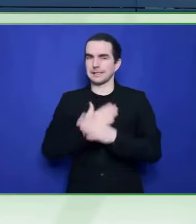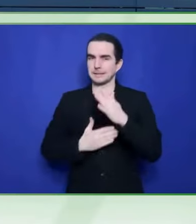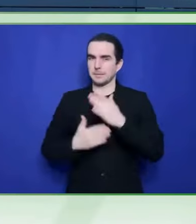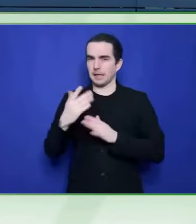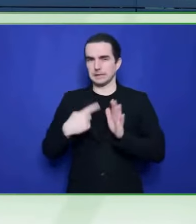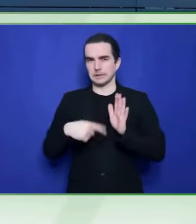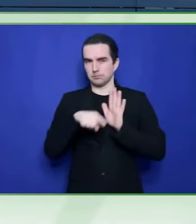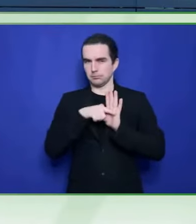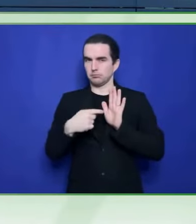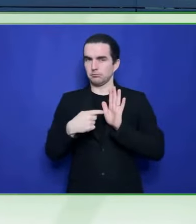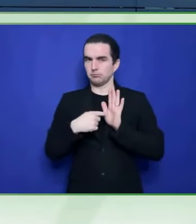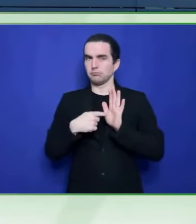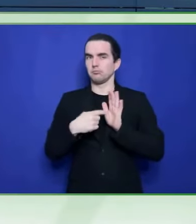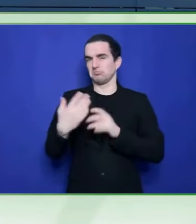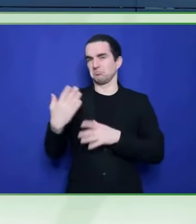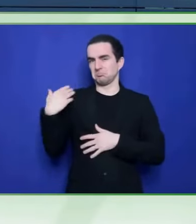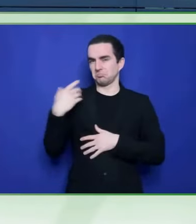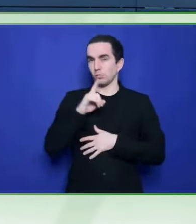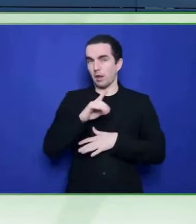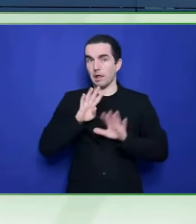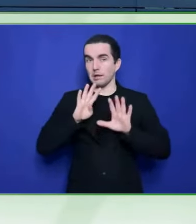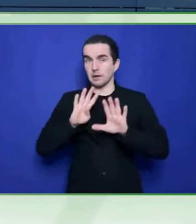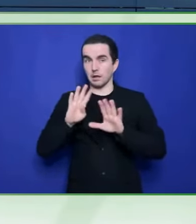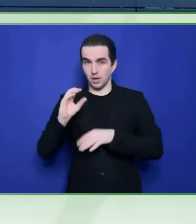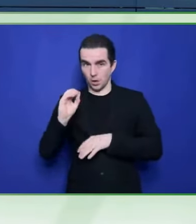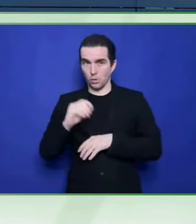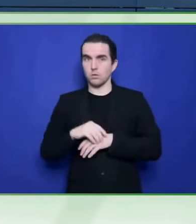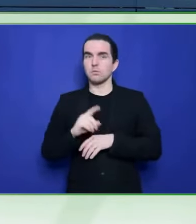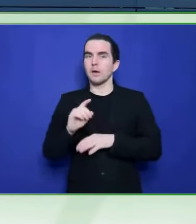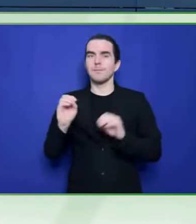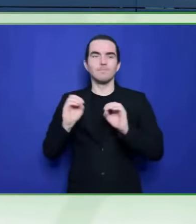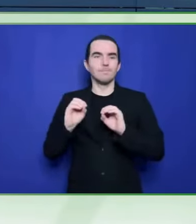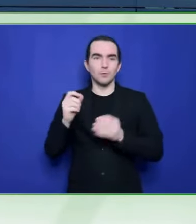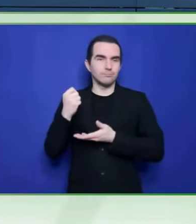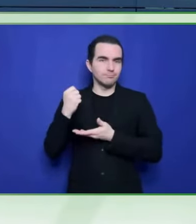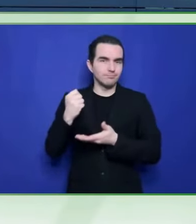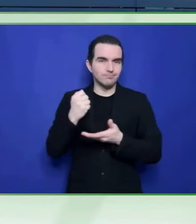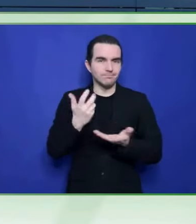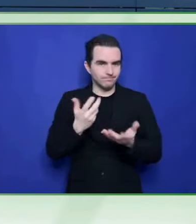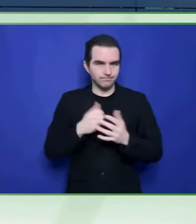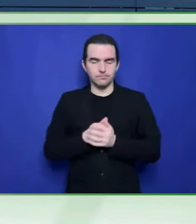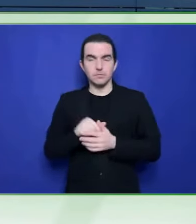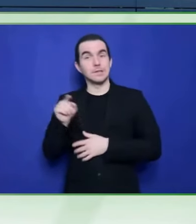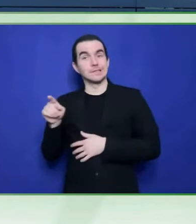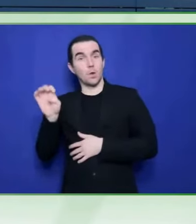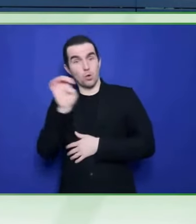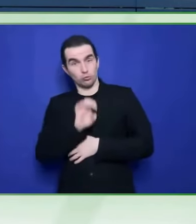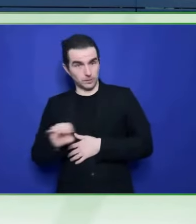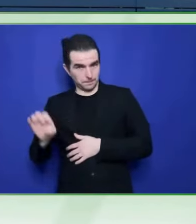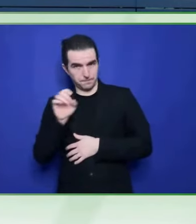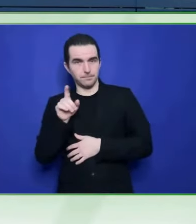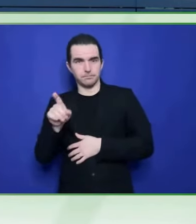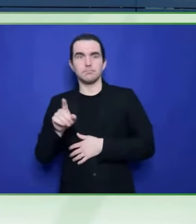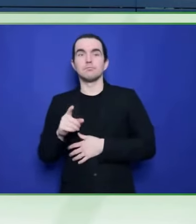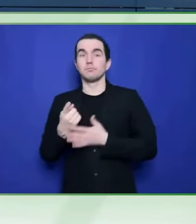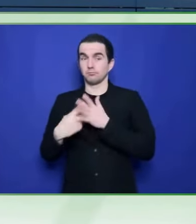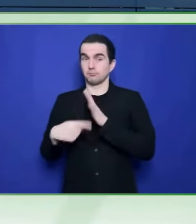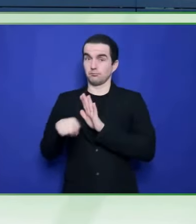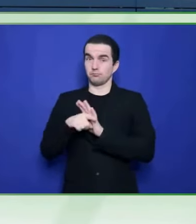member states to transpose into national law with the 3-year deadline. That clock is ticking very